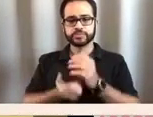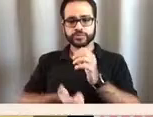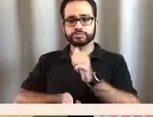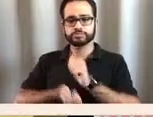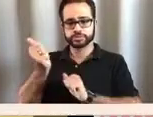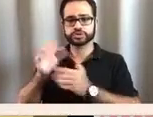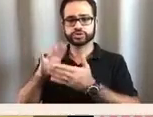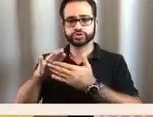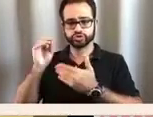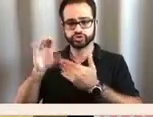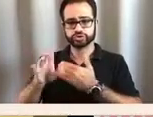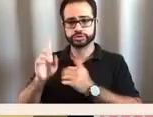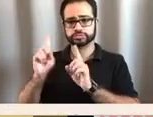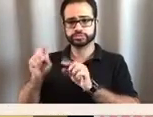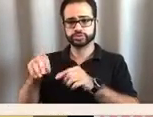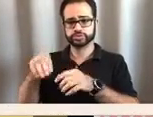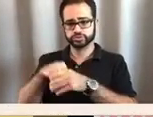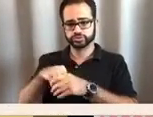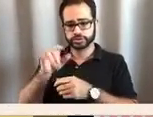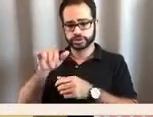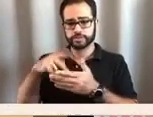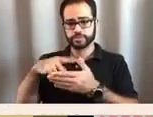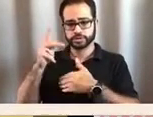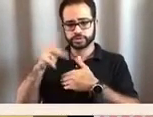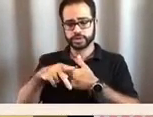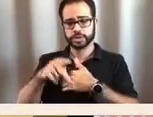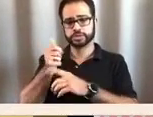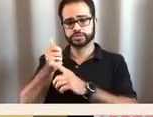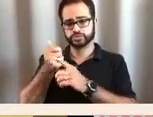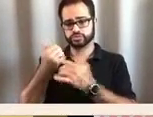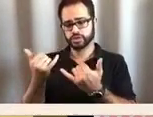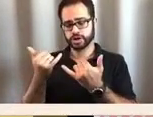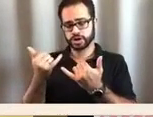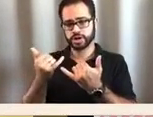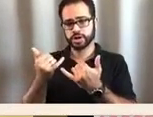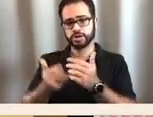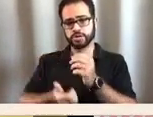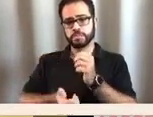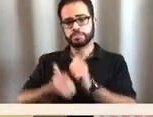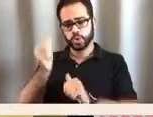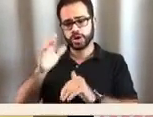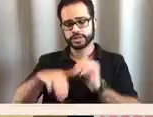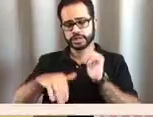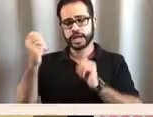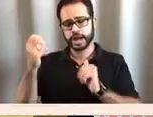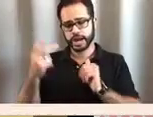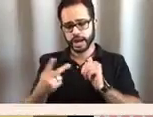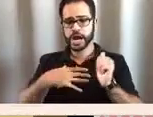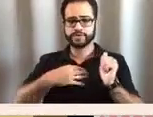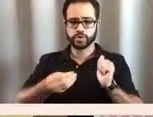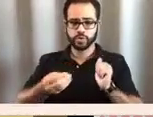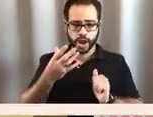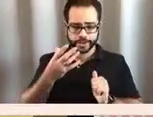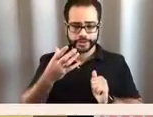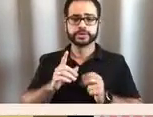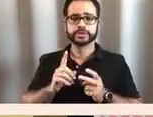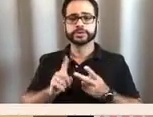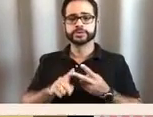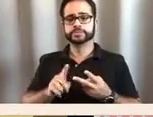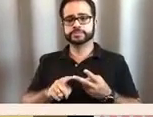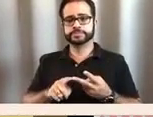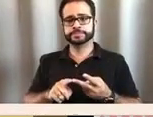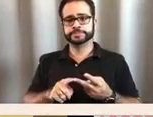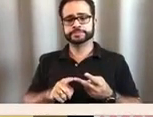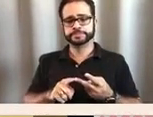majority of the students that are participating in the programs at this point, more than half are white or Caucasian.